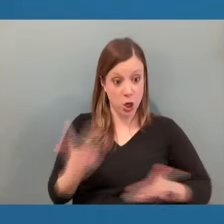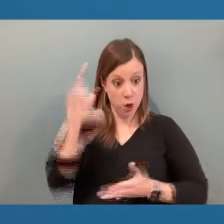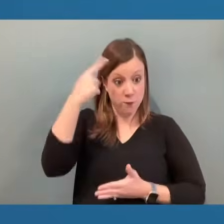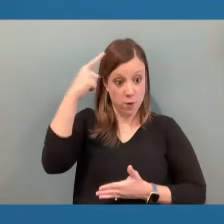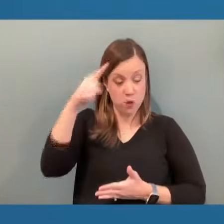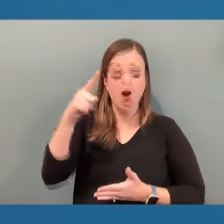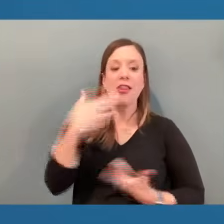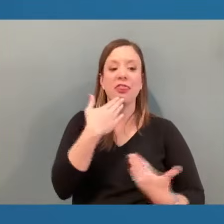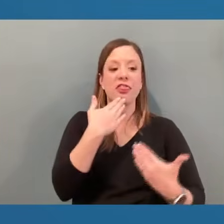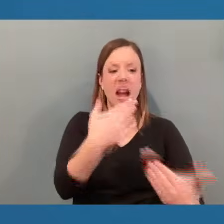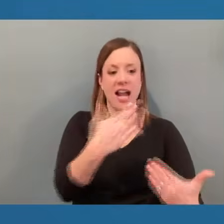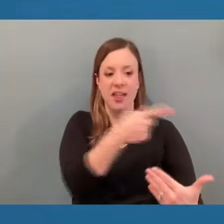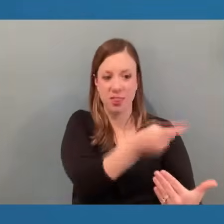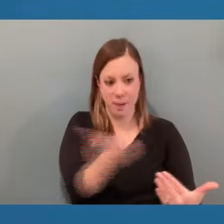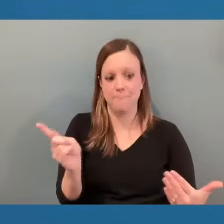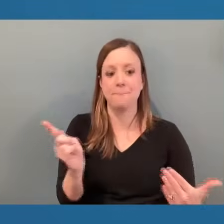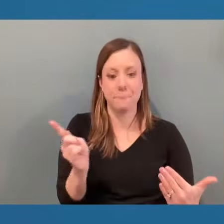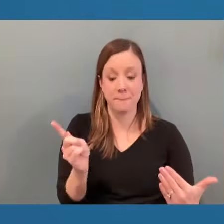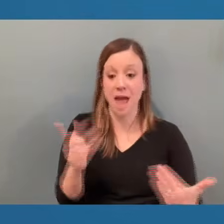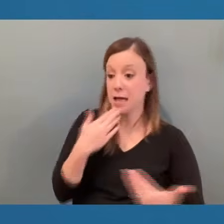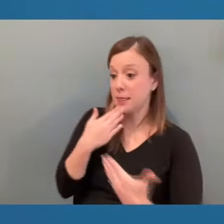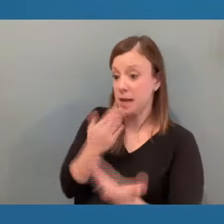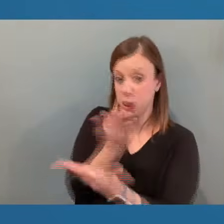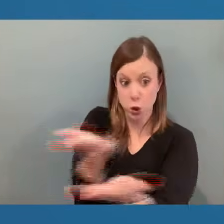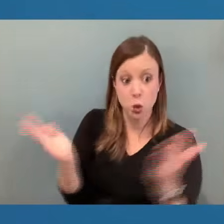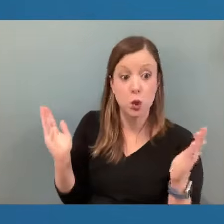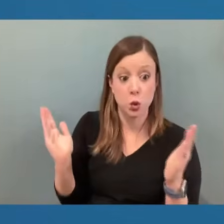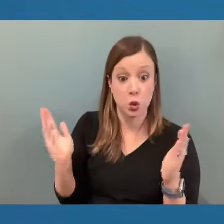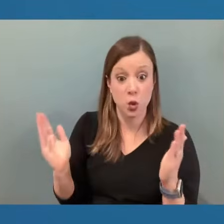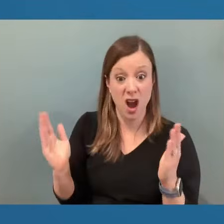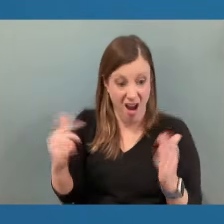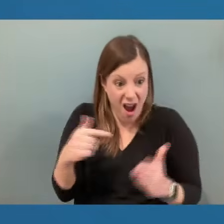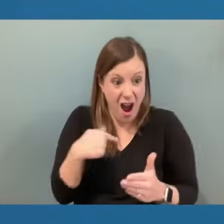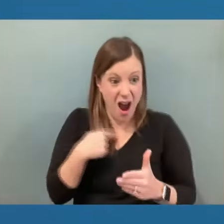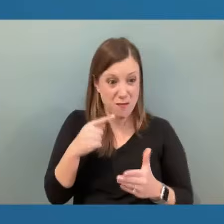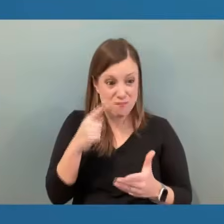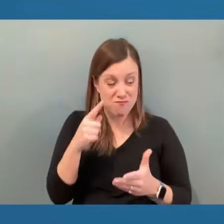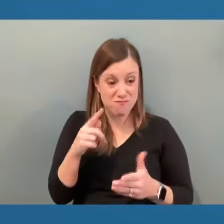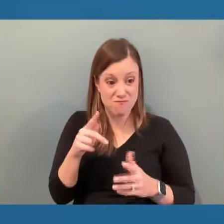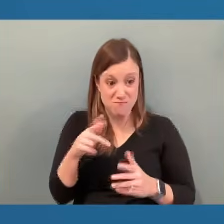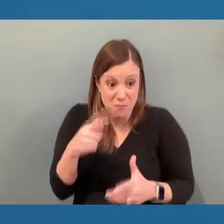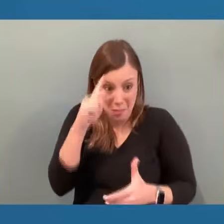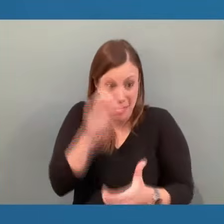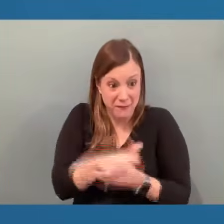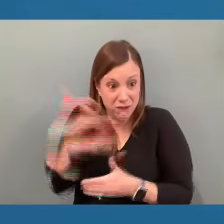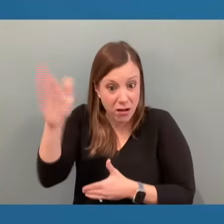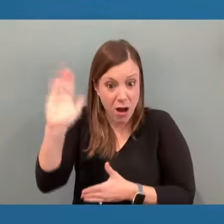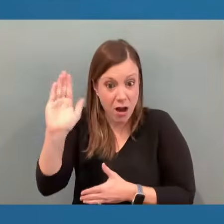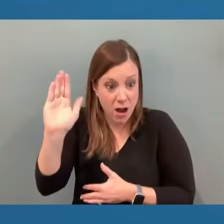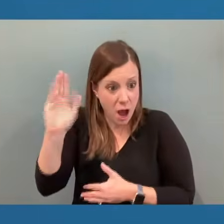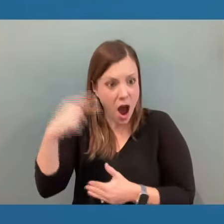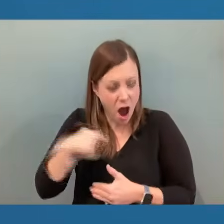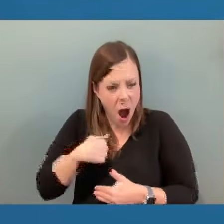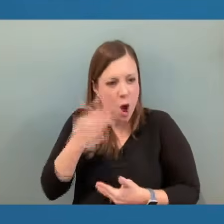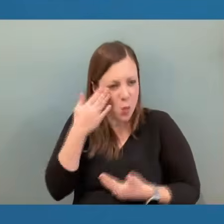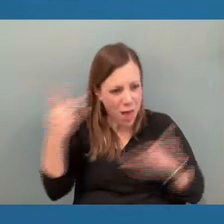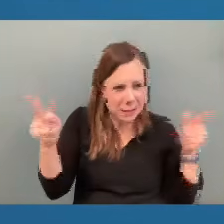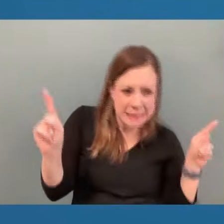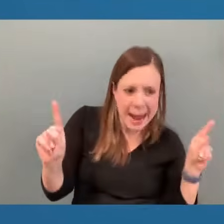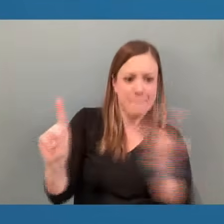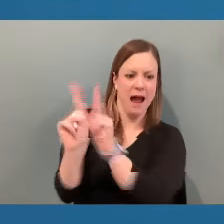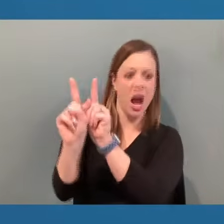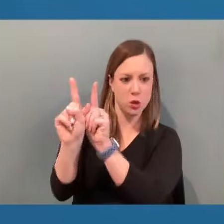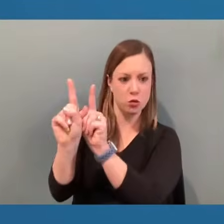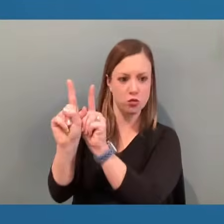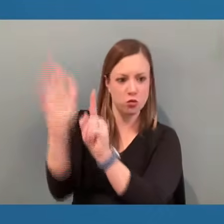all. And as a person of faith, I'm going to walk with you because this is important. This is